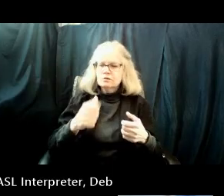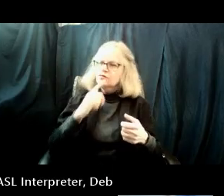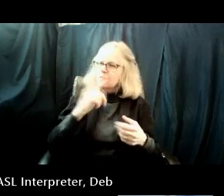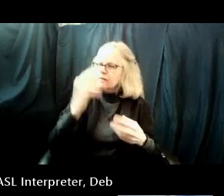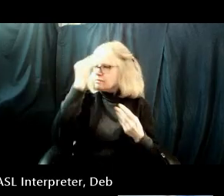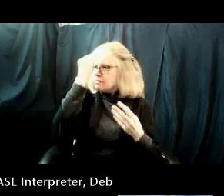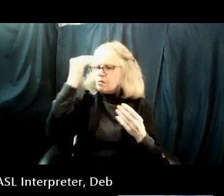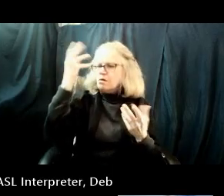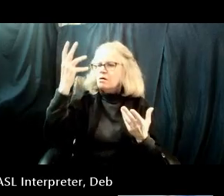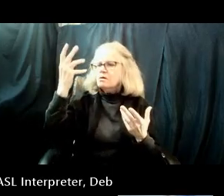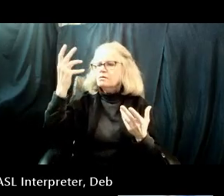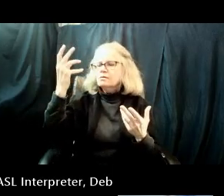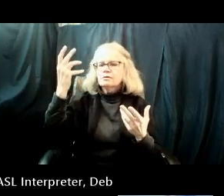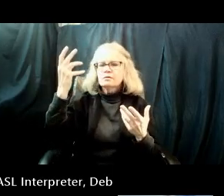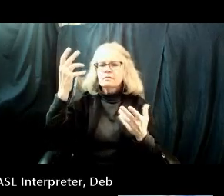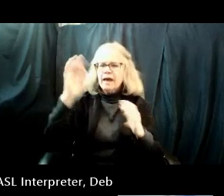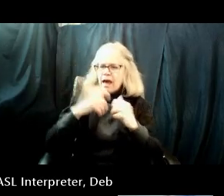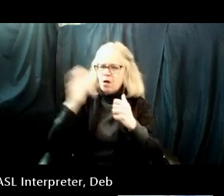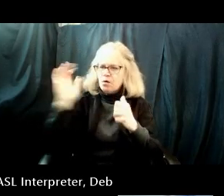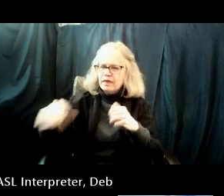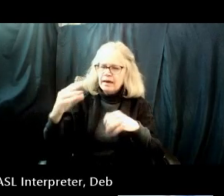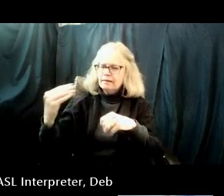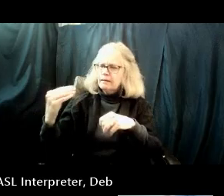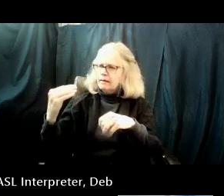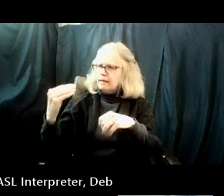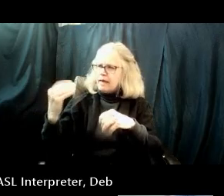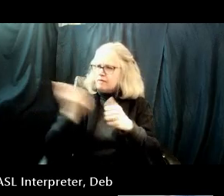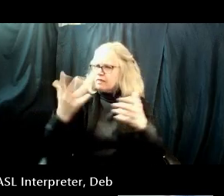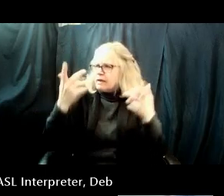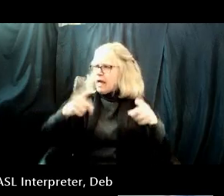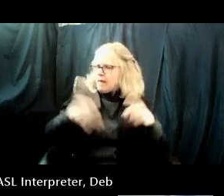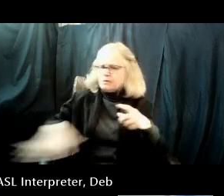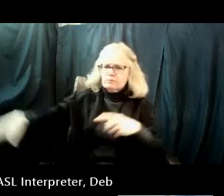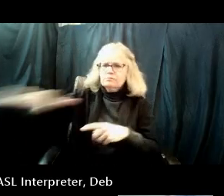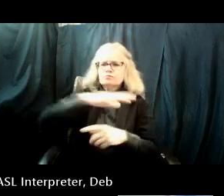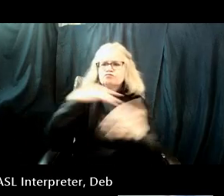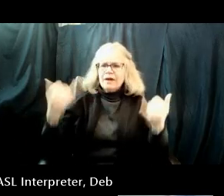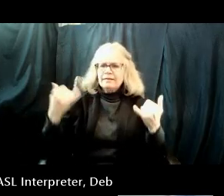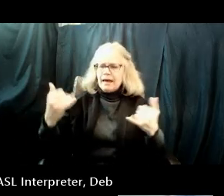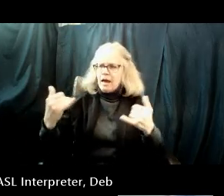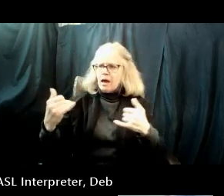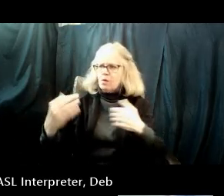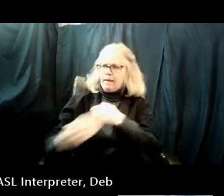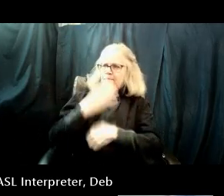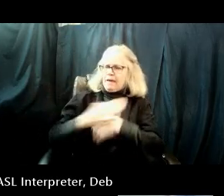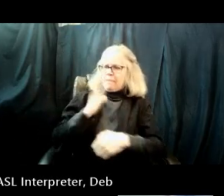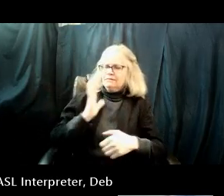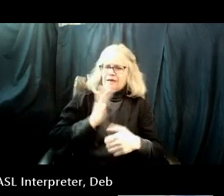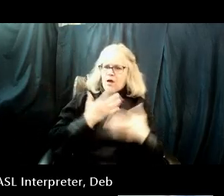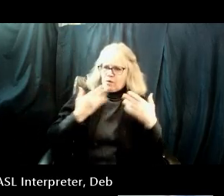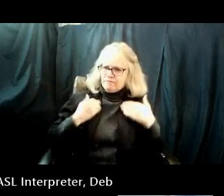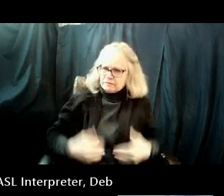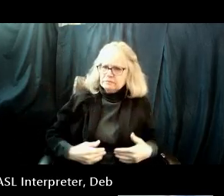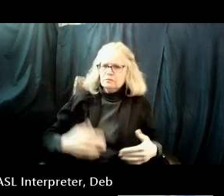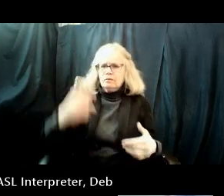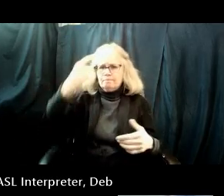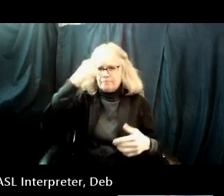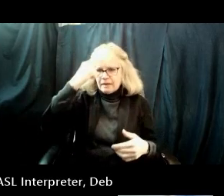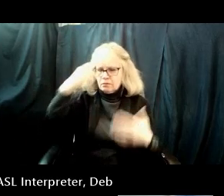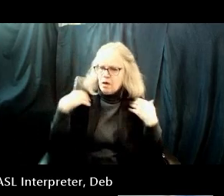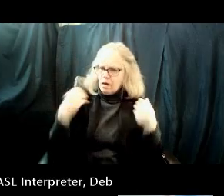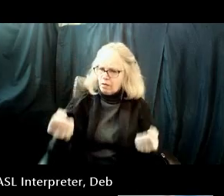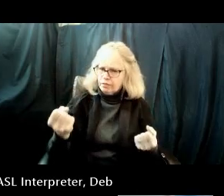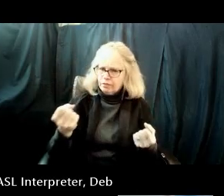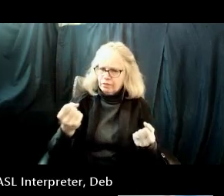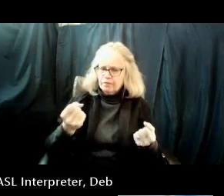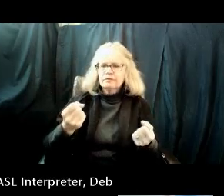about the impact that everything that's been happening around us right now is having on our physical and mental health, right? This